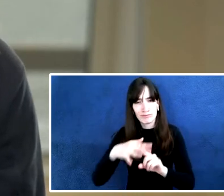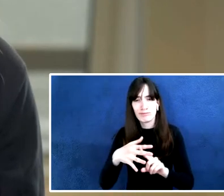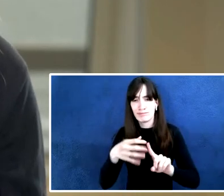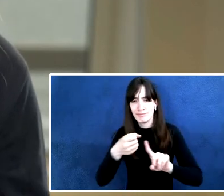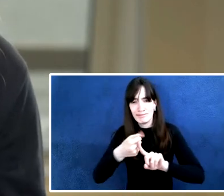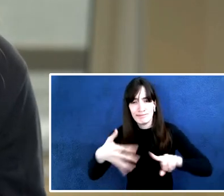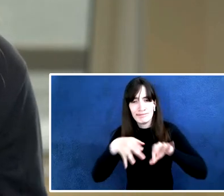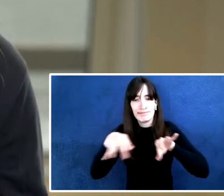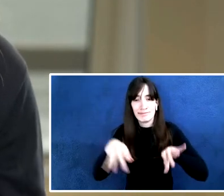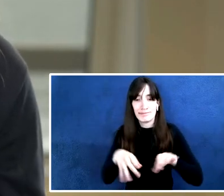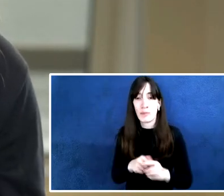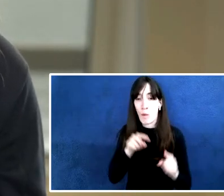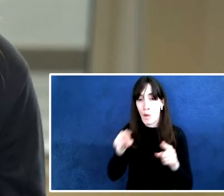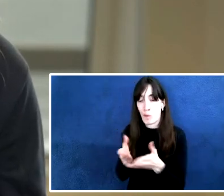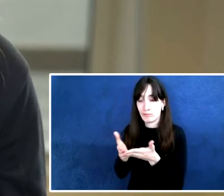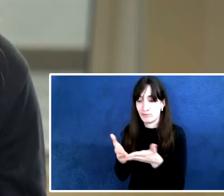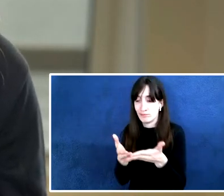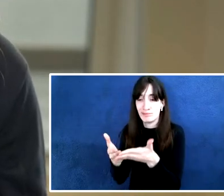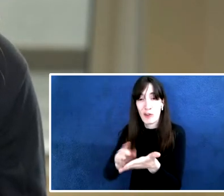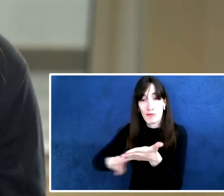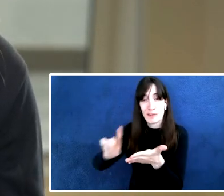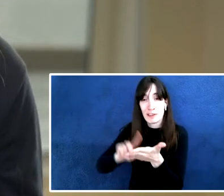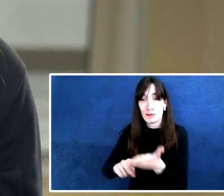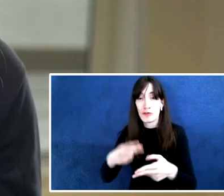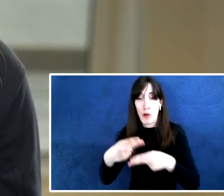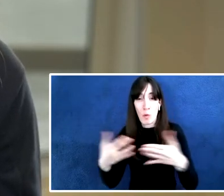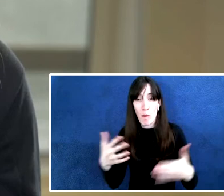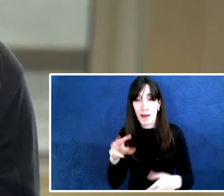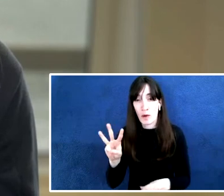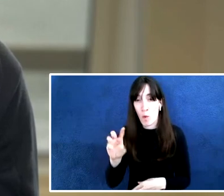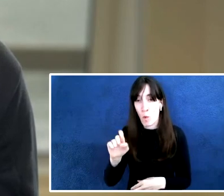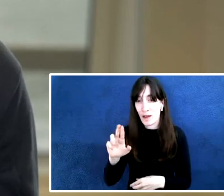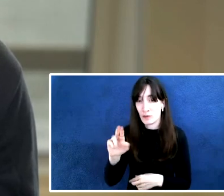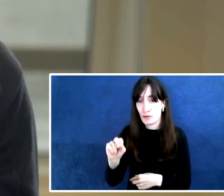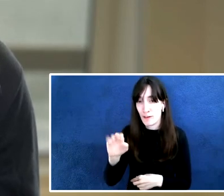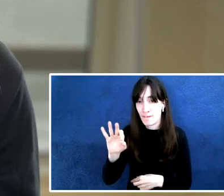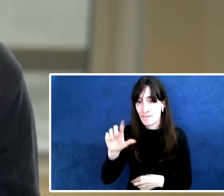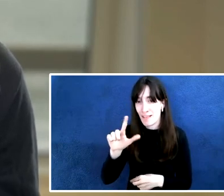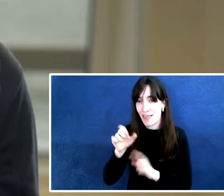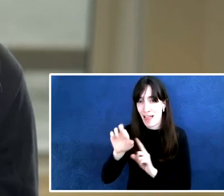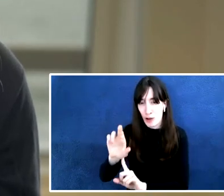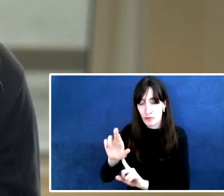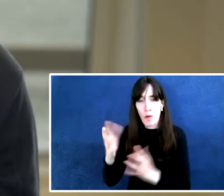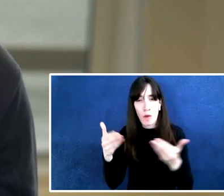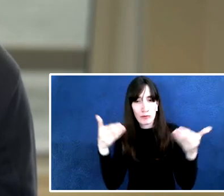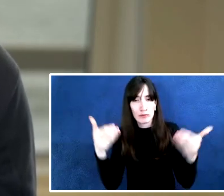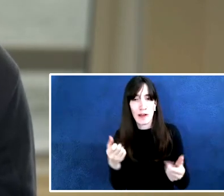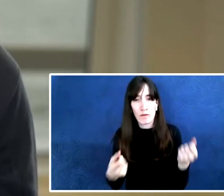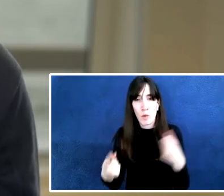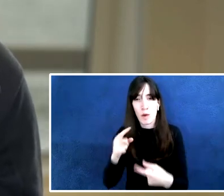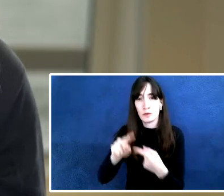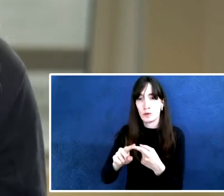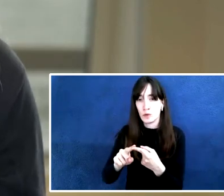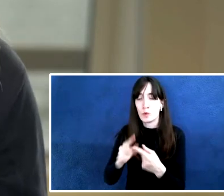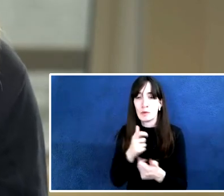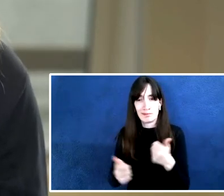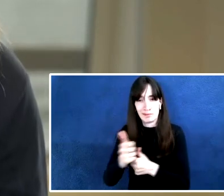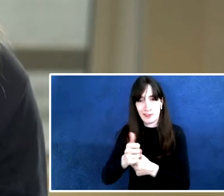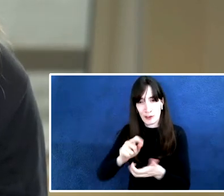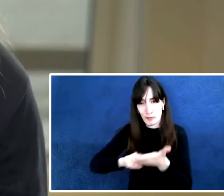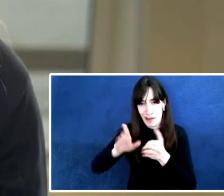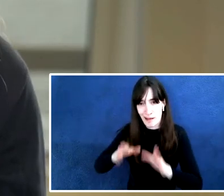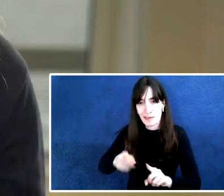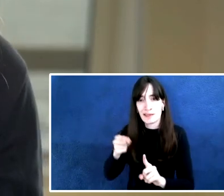research vessel, the Western Flyer. I'd like to introduce everyone to MBARI senior scientist,